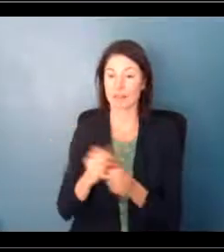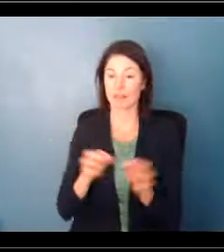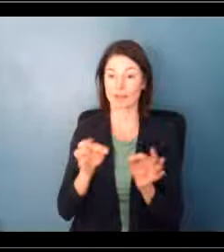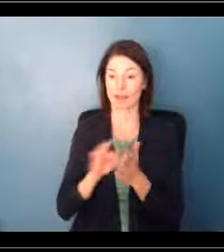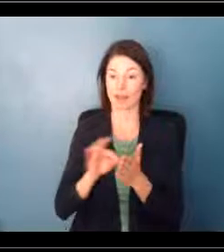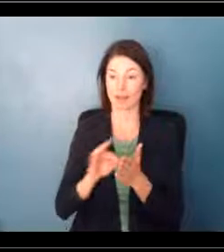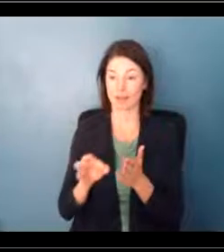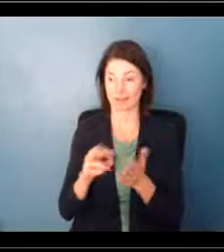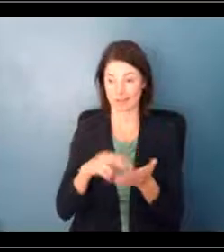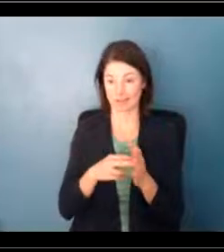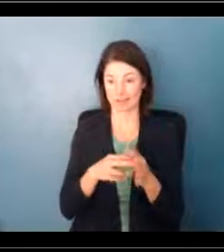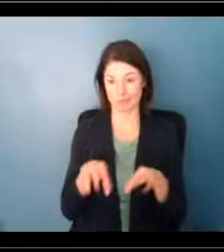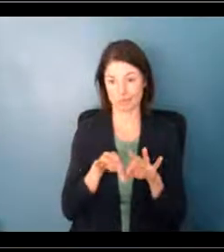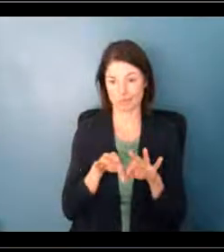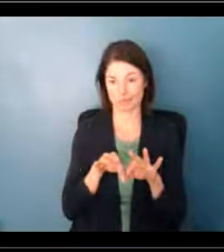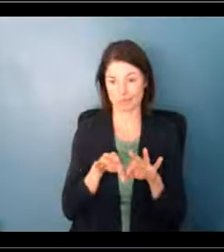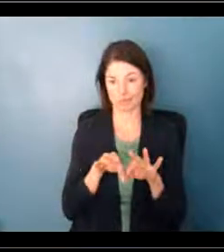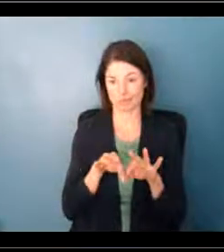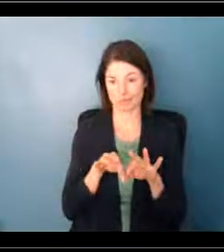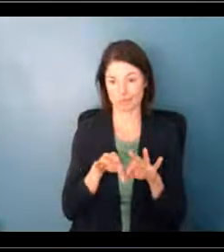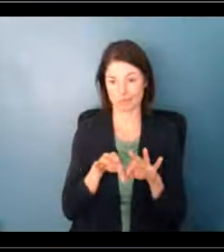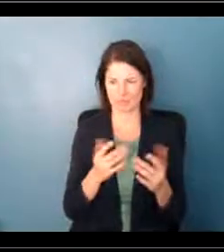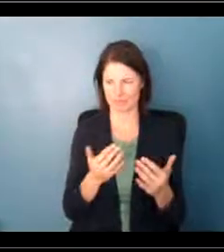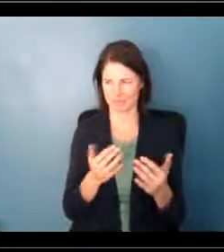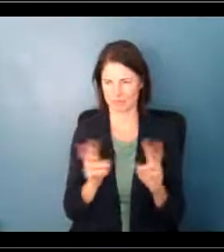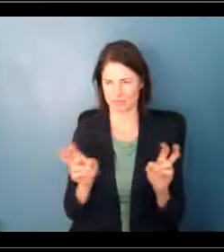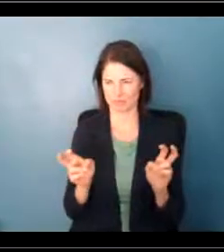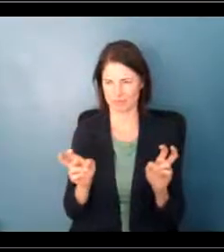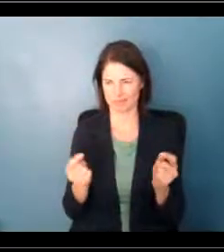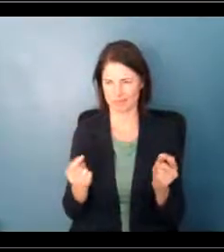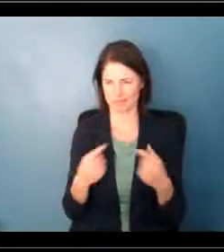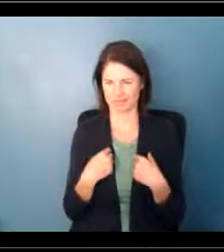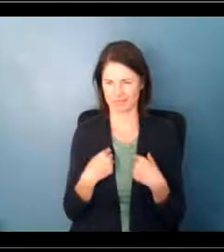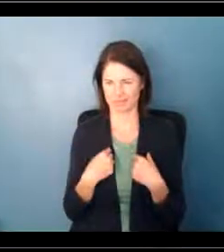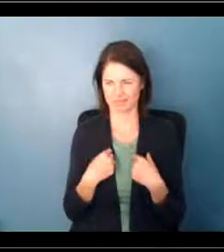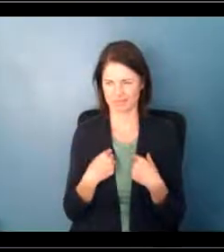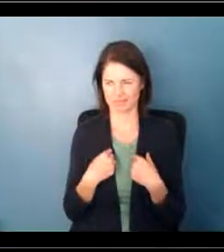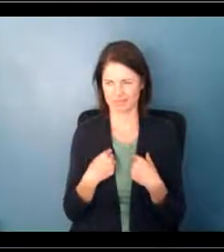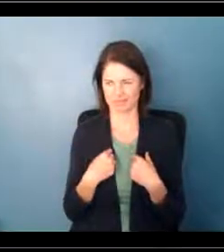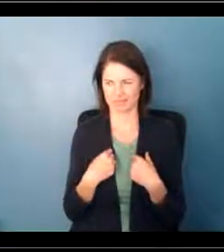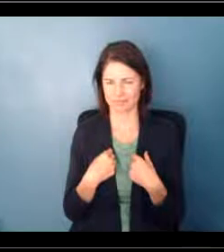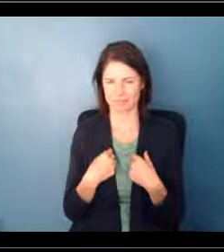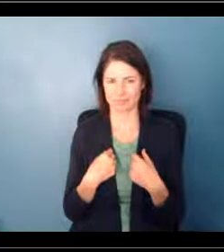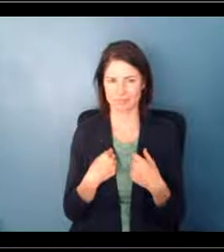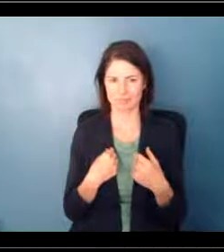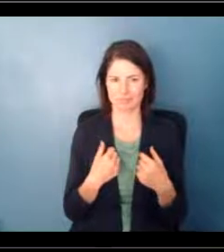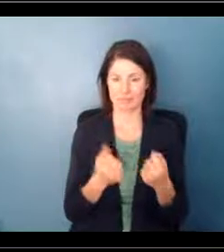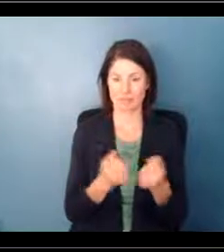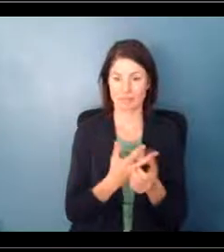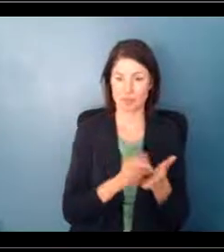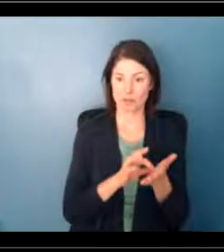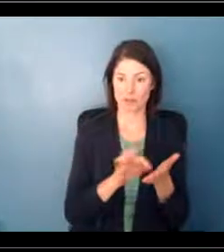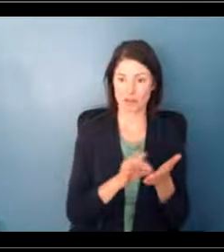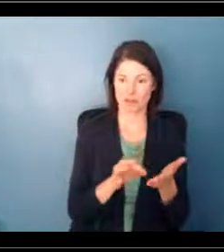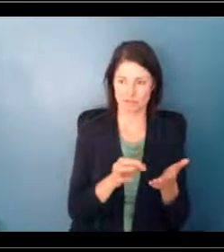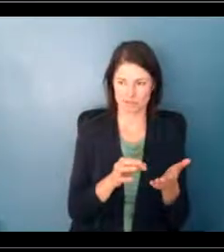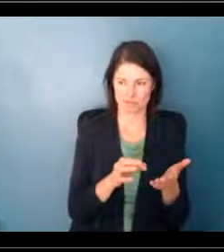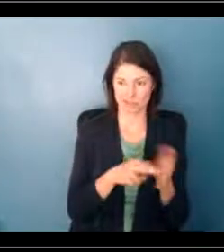that can be, let me get, not everything that can be counted counts, and not